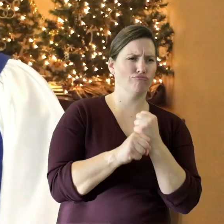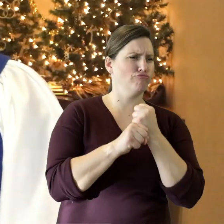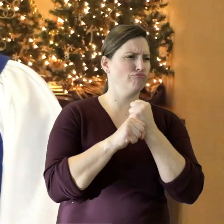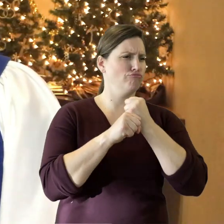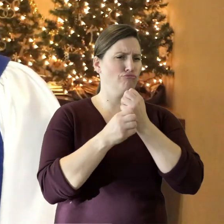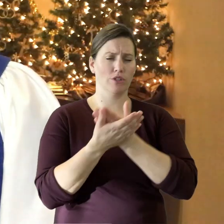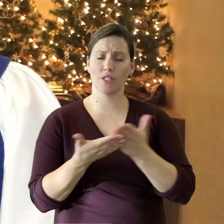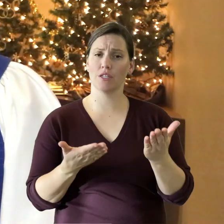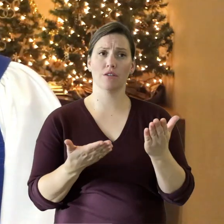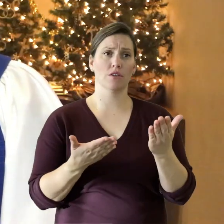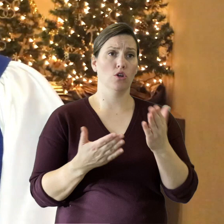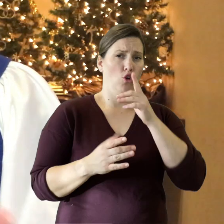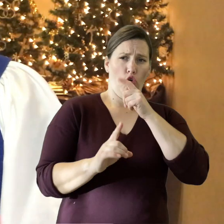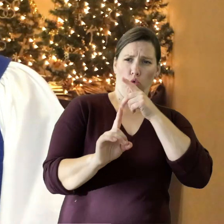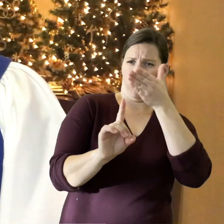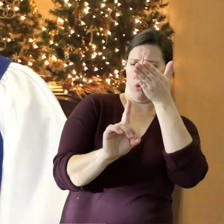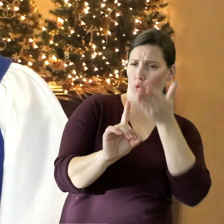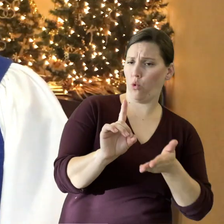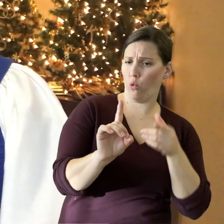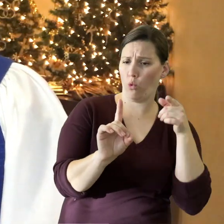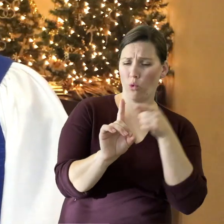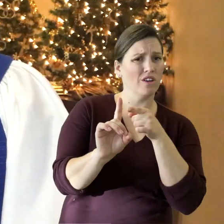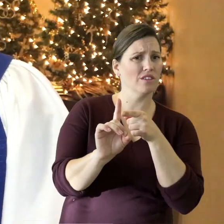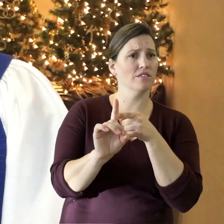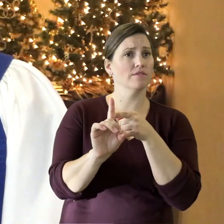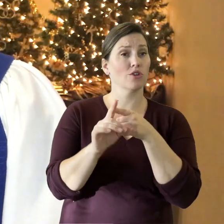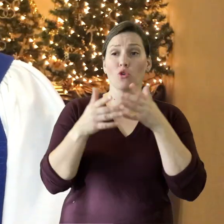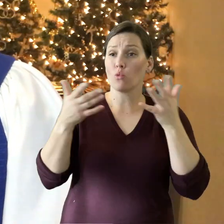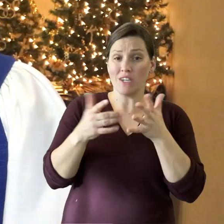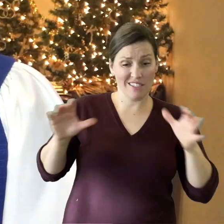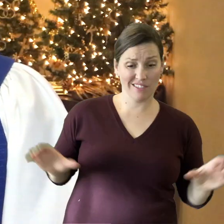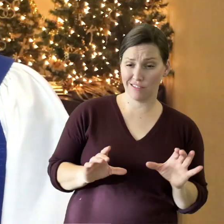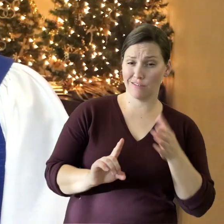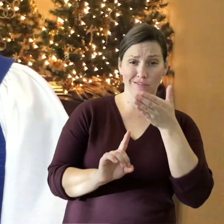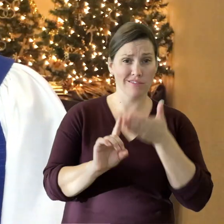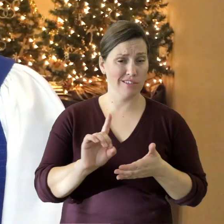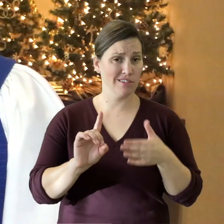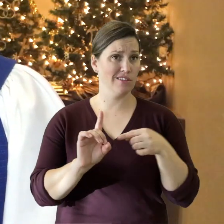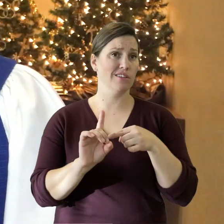everything about him. It's who he is. It's what he has done for